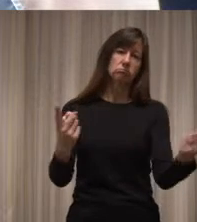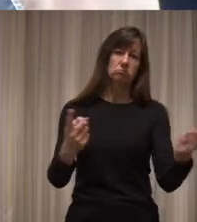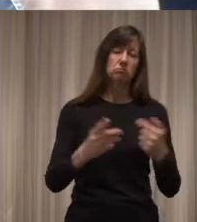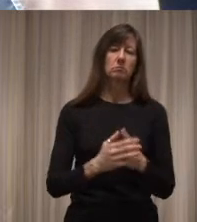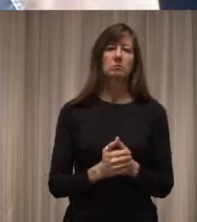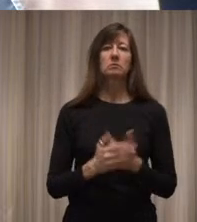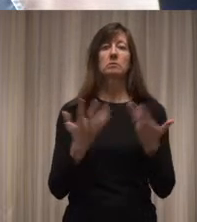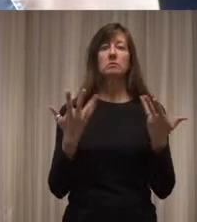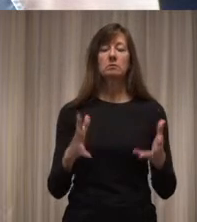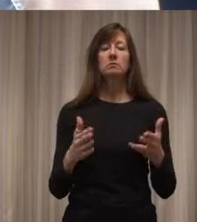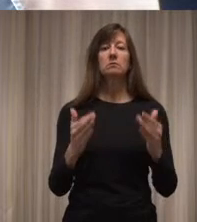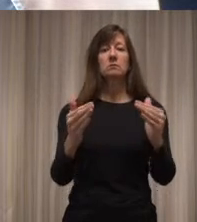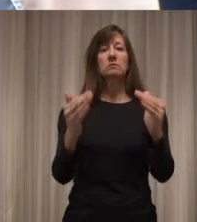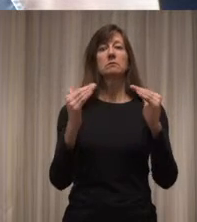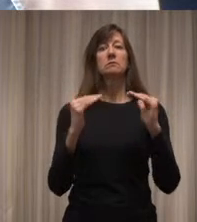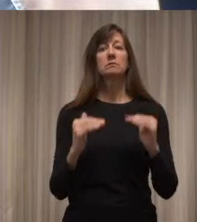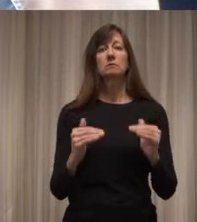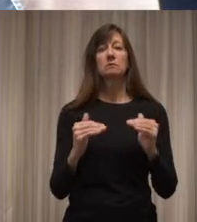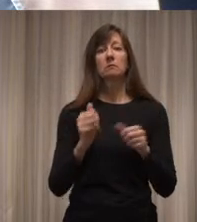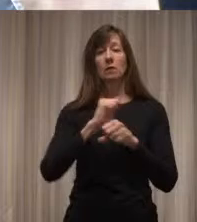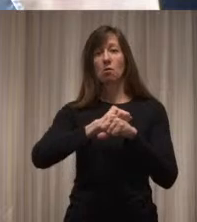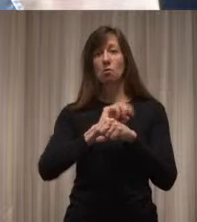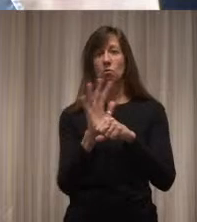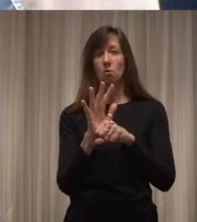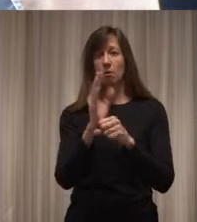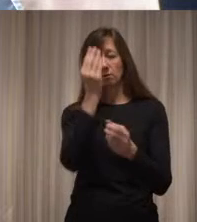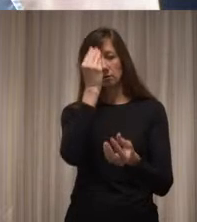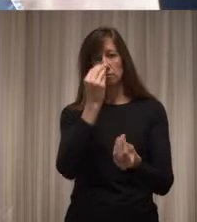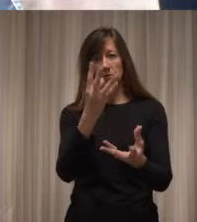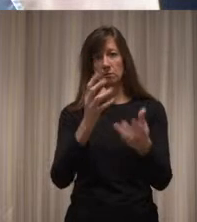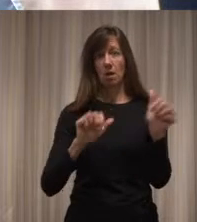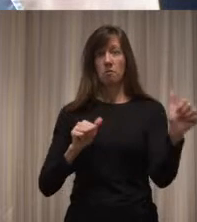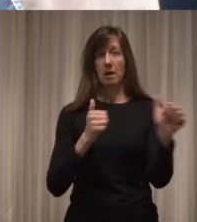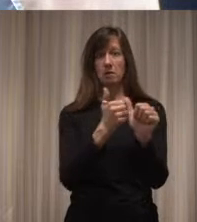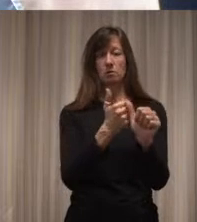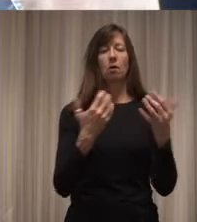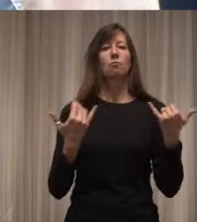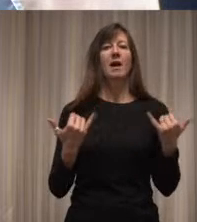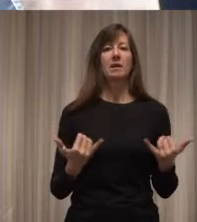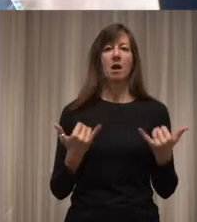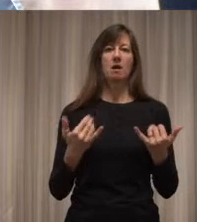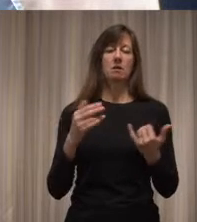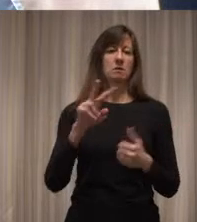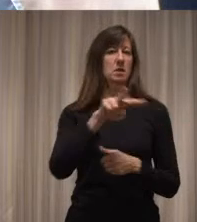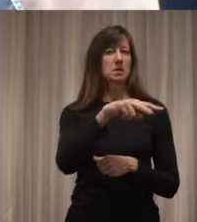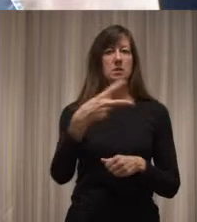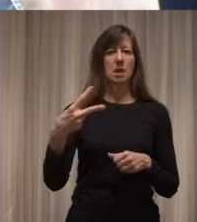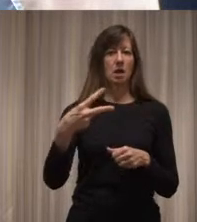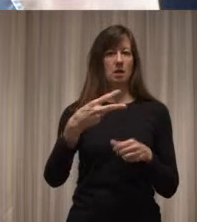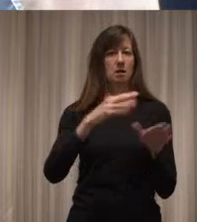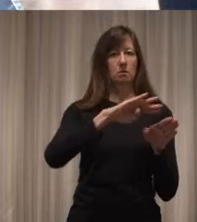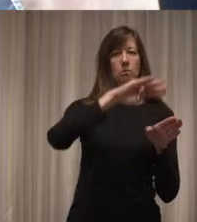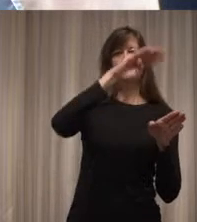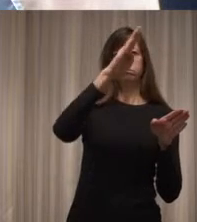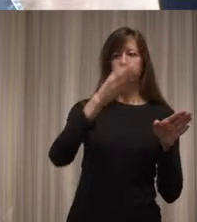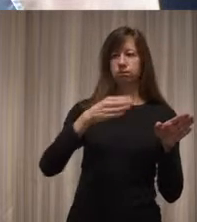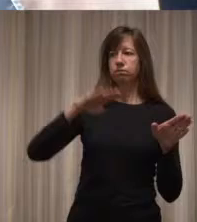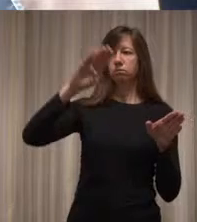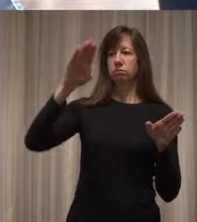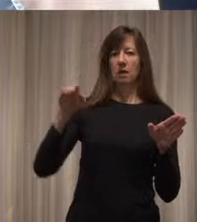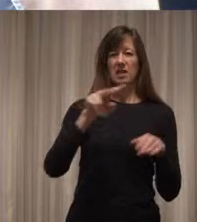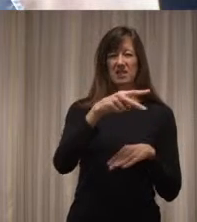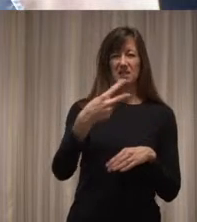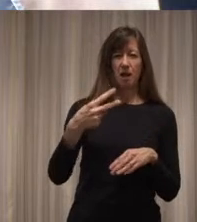we are still very, very much in the midst of the second wave, and unfortunately continuing to see